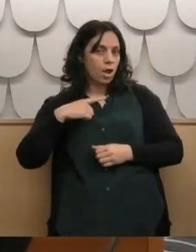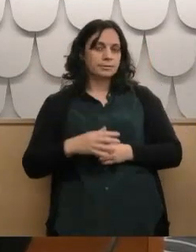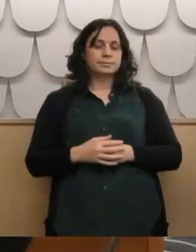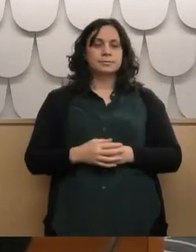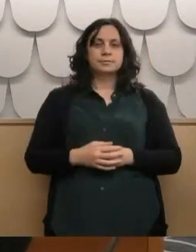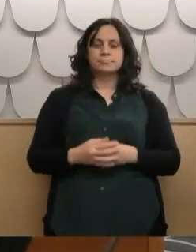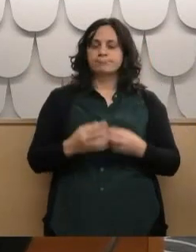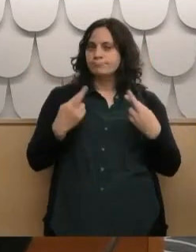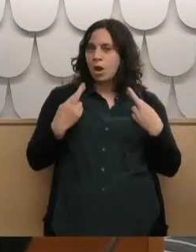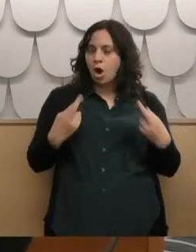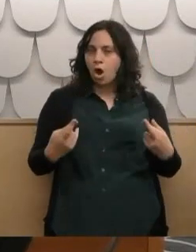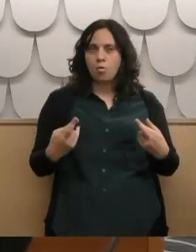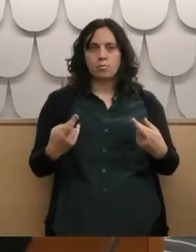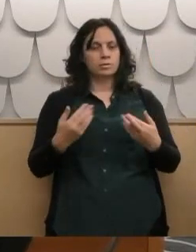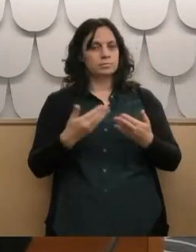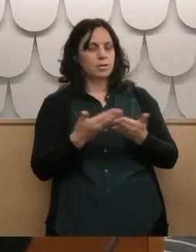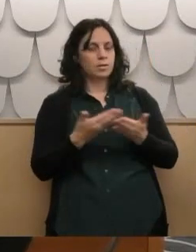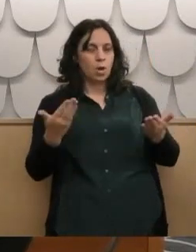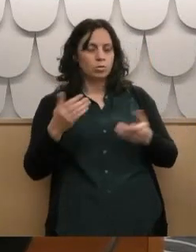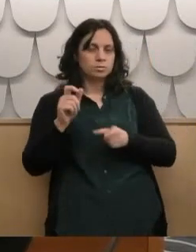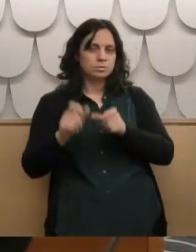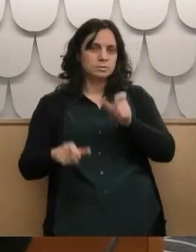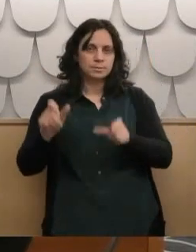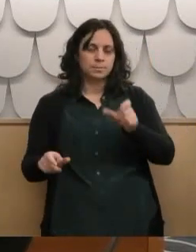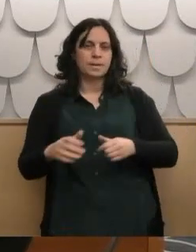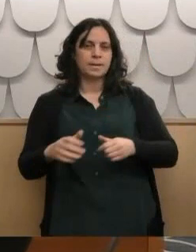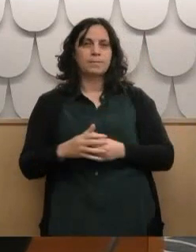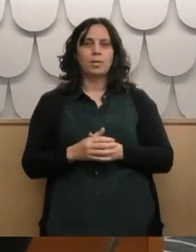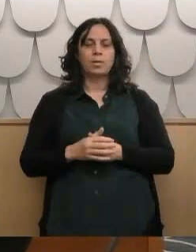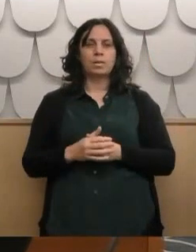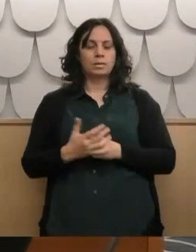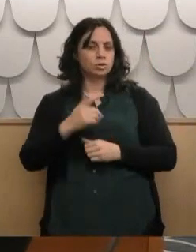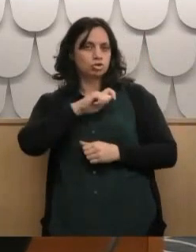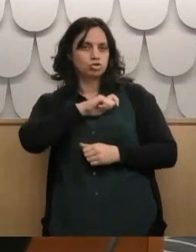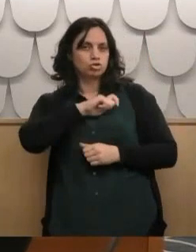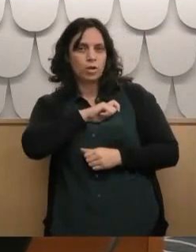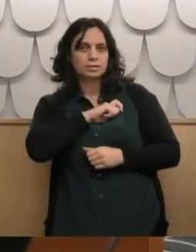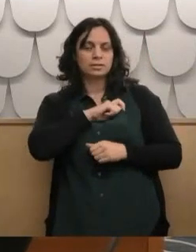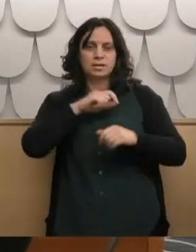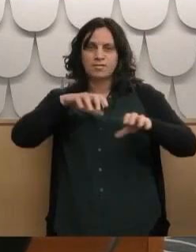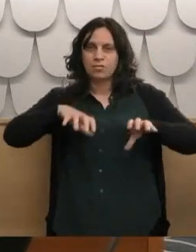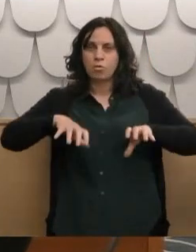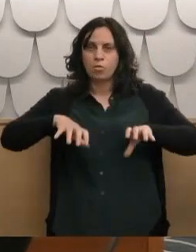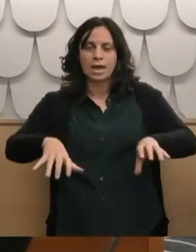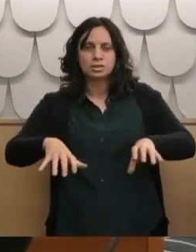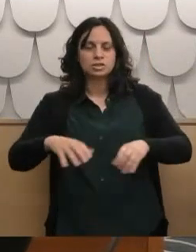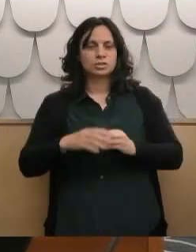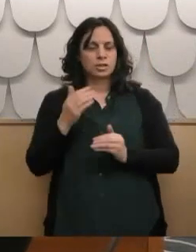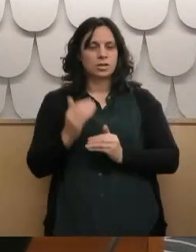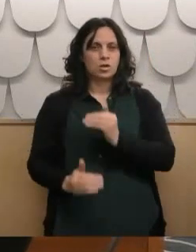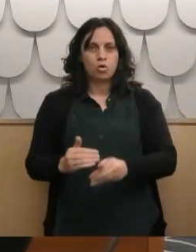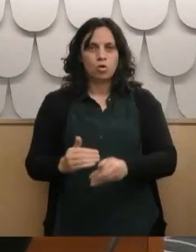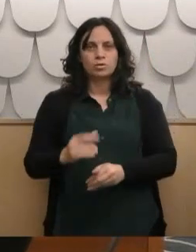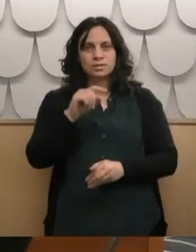to engage and create this important new process hear and embrace what is